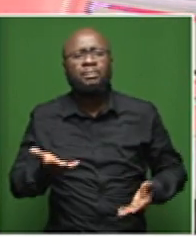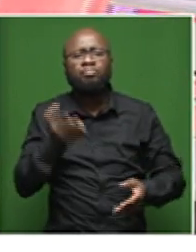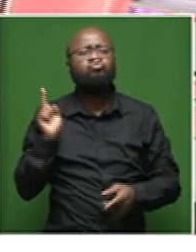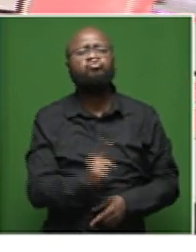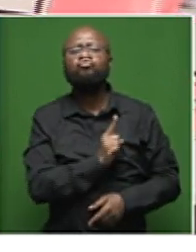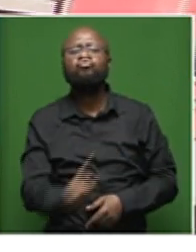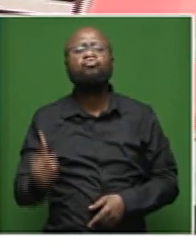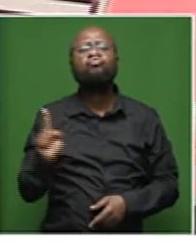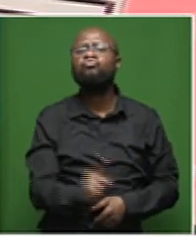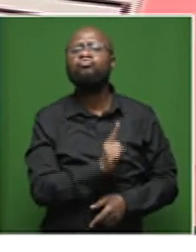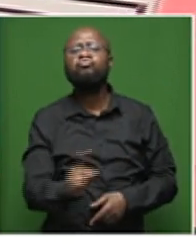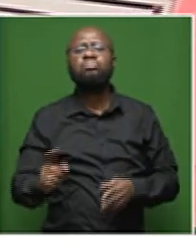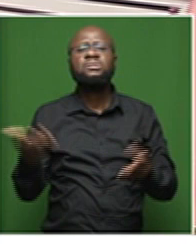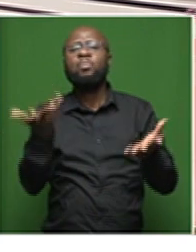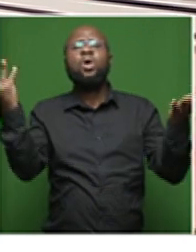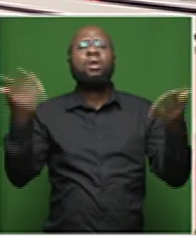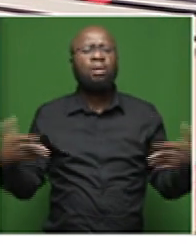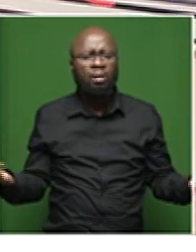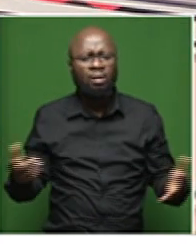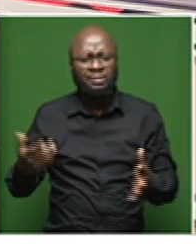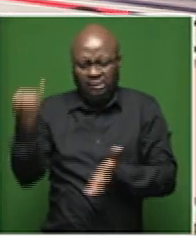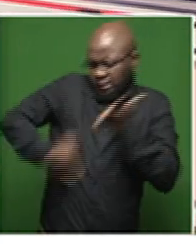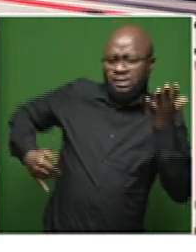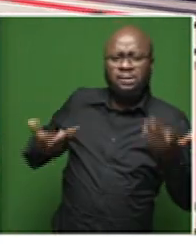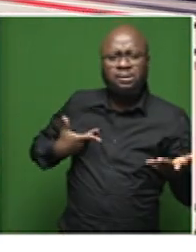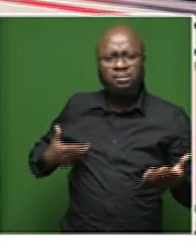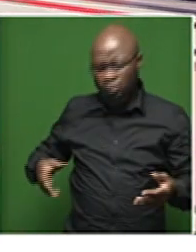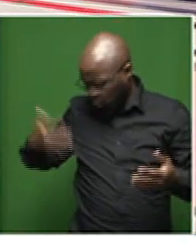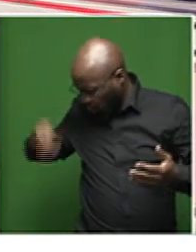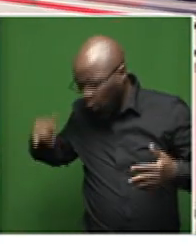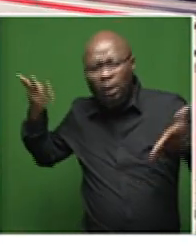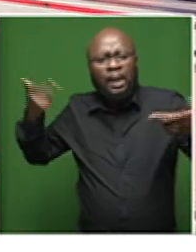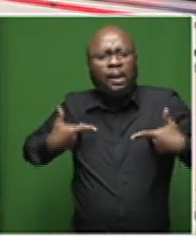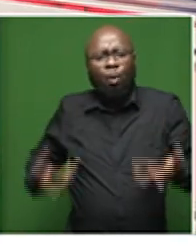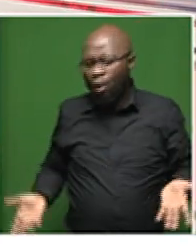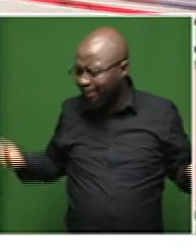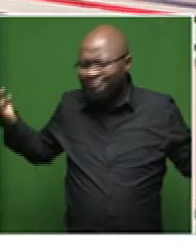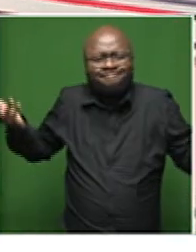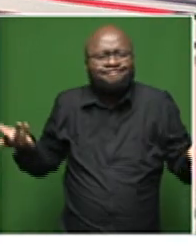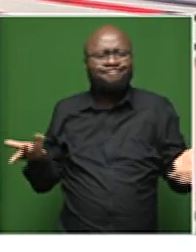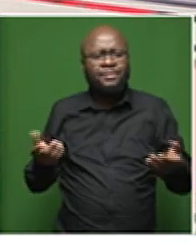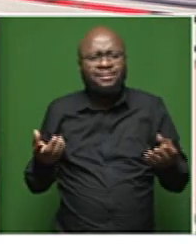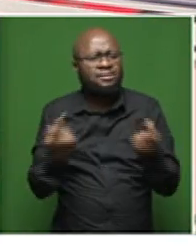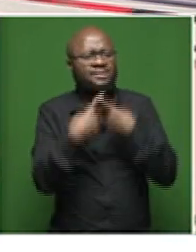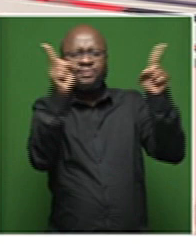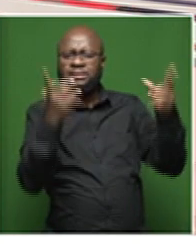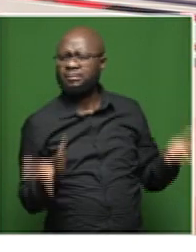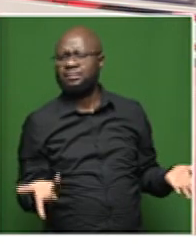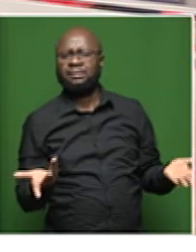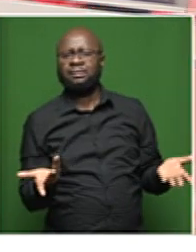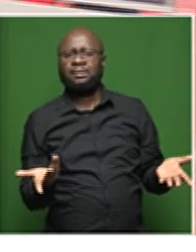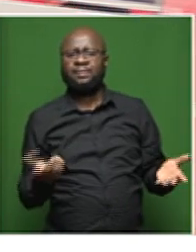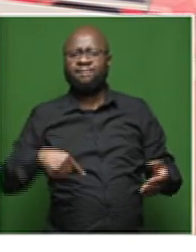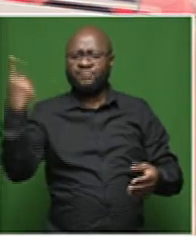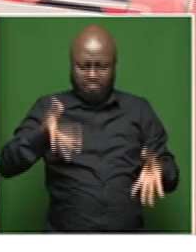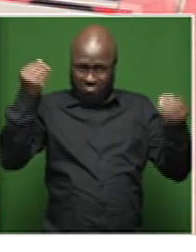any shoes and I step on a piece of glass, I will immediately know that I've stepped on a piece of glass, which is different for hypertension or high blood pressure, because most